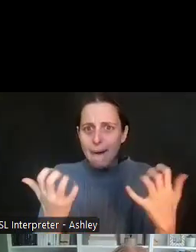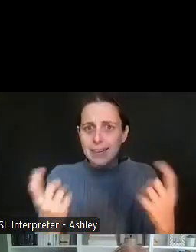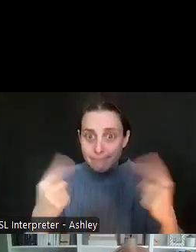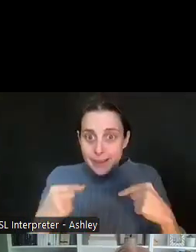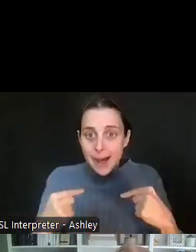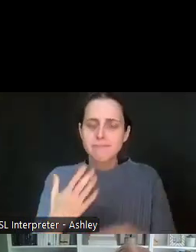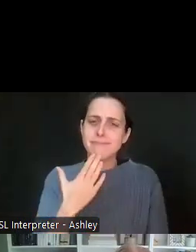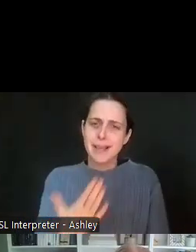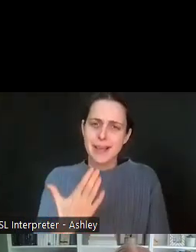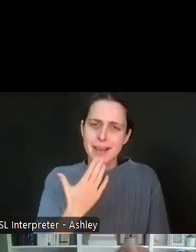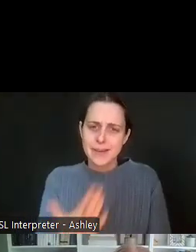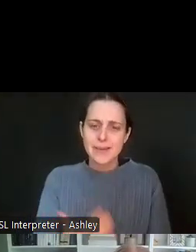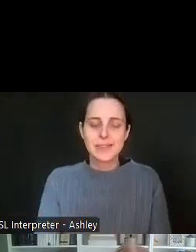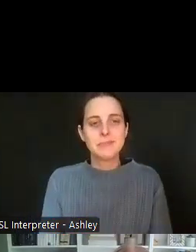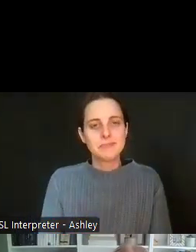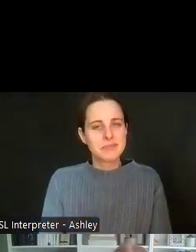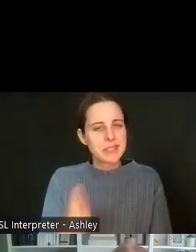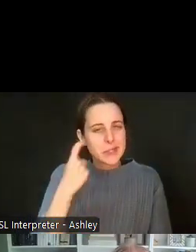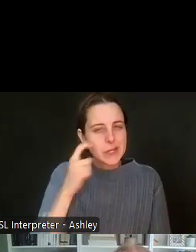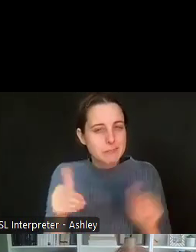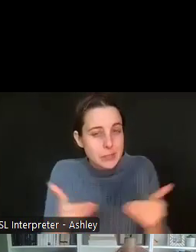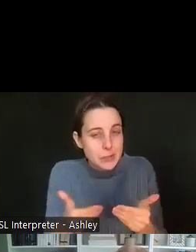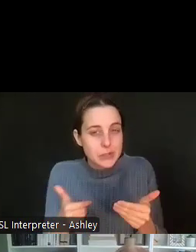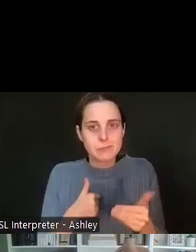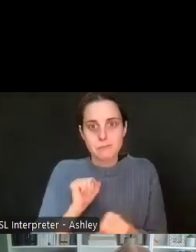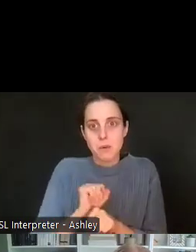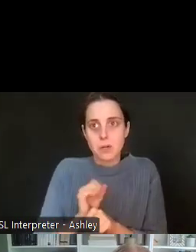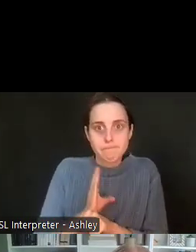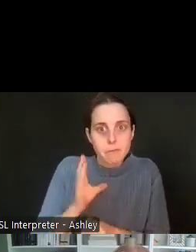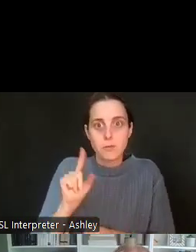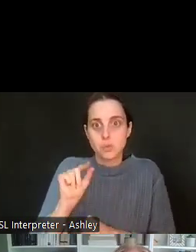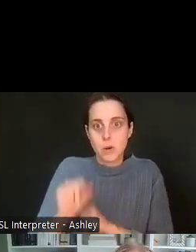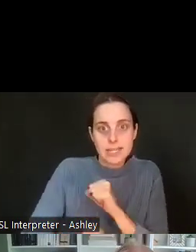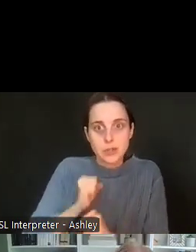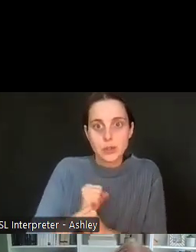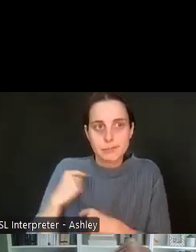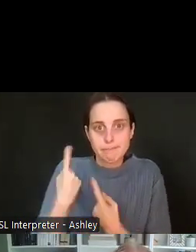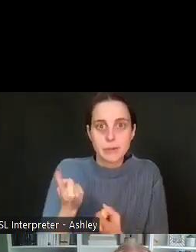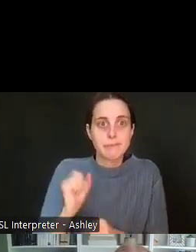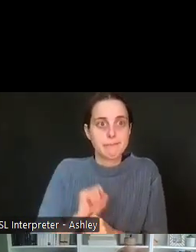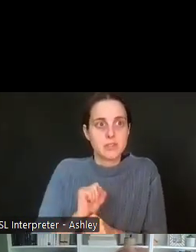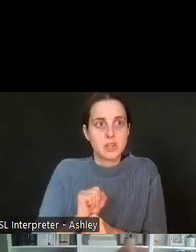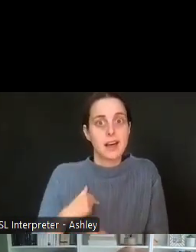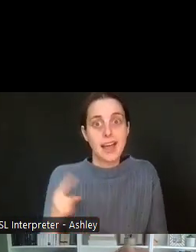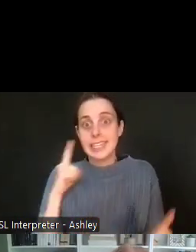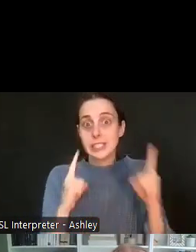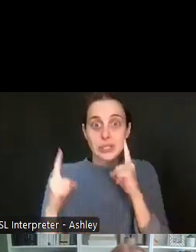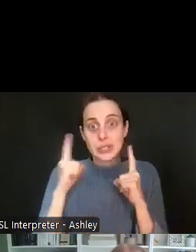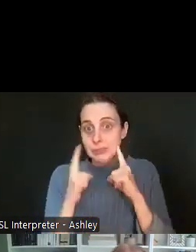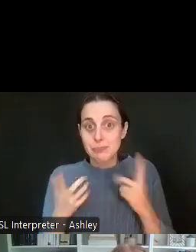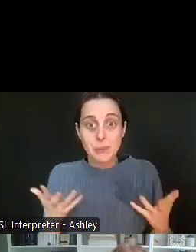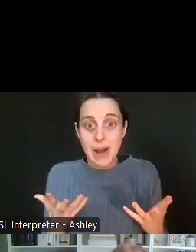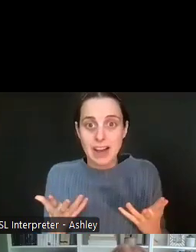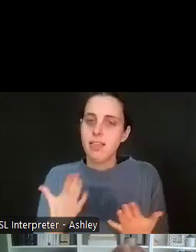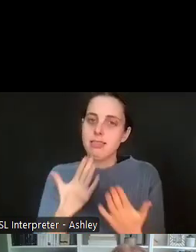spent over two decades working in state government. And if there was one thing I didn't hear enough, it was thank you. So thank you for what